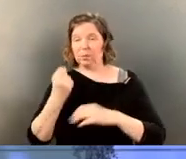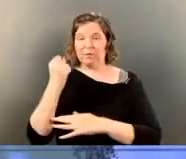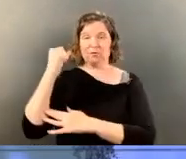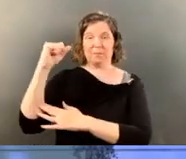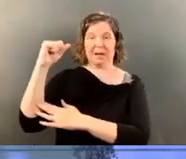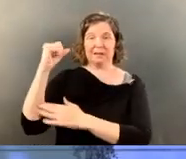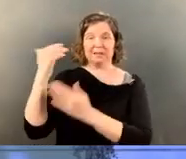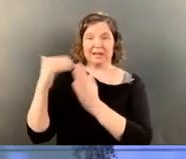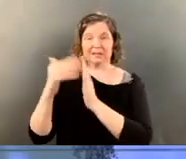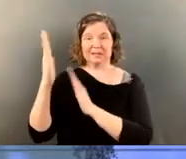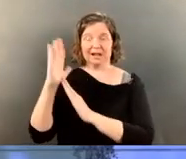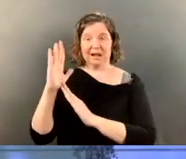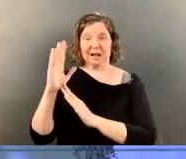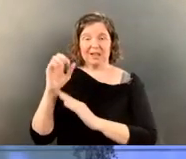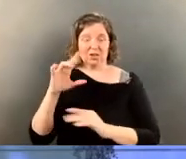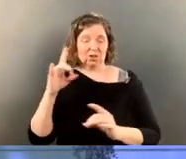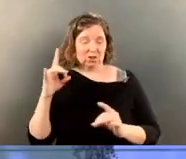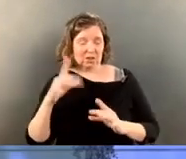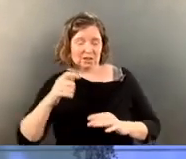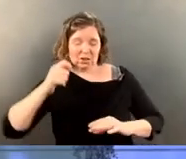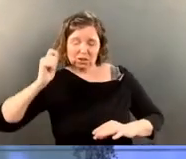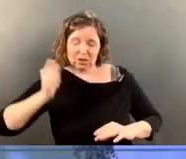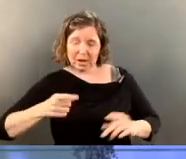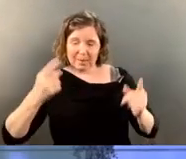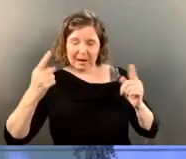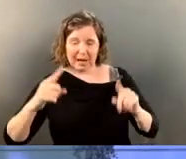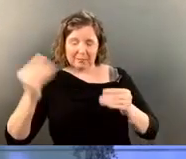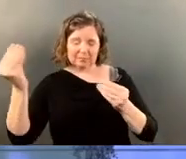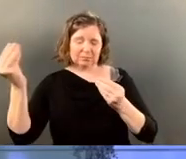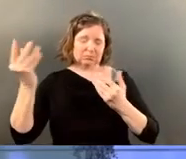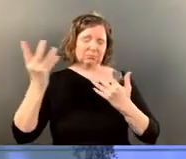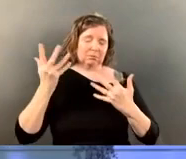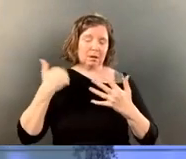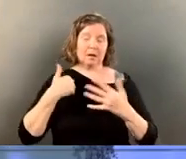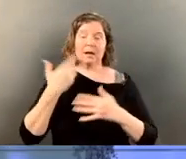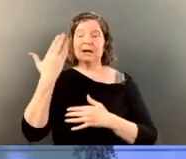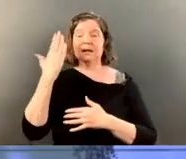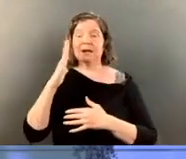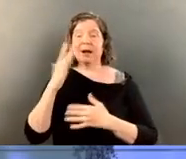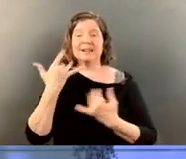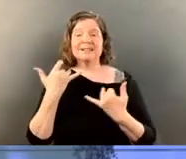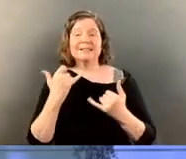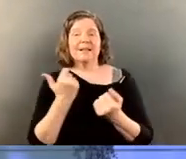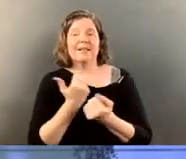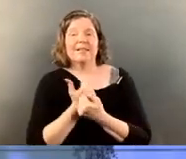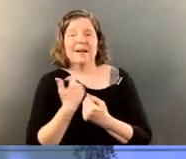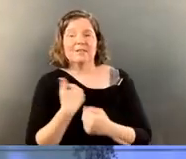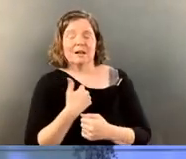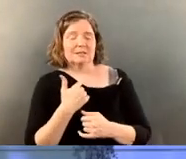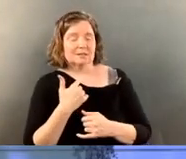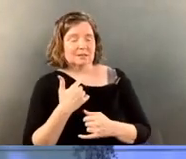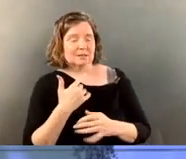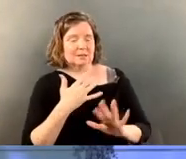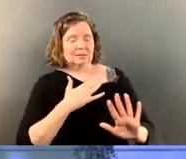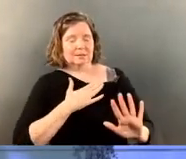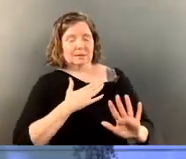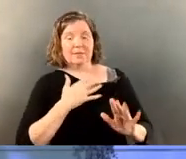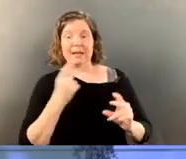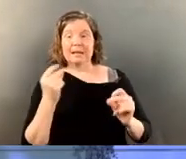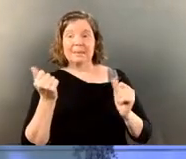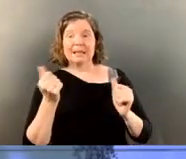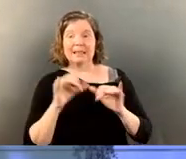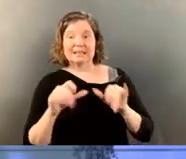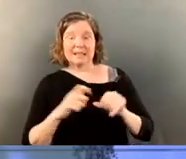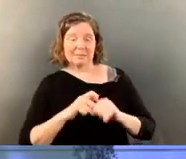the curse is coming out of his mouth, the judgment is coming out of his mouth, God so loves us that he immediately speaks the